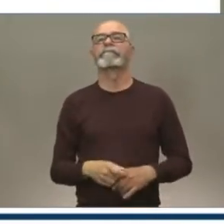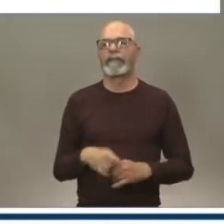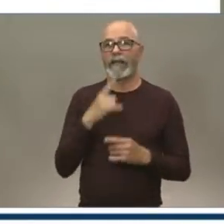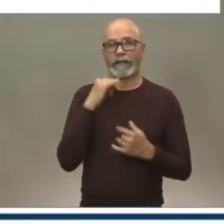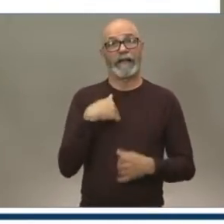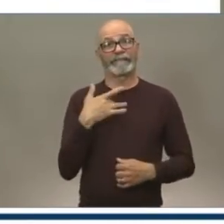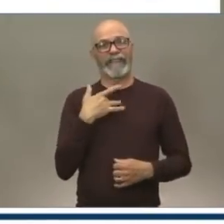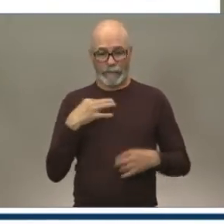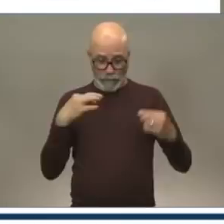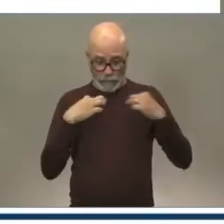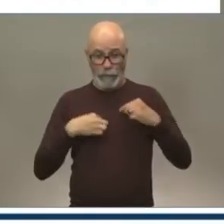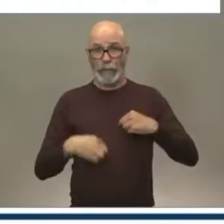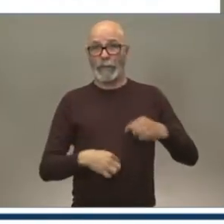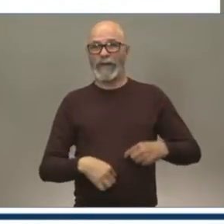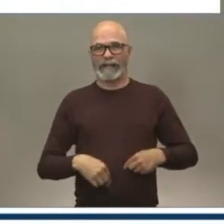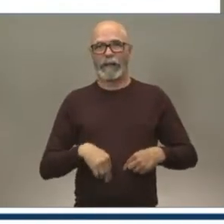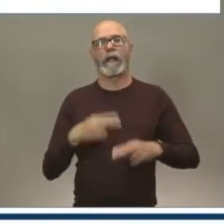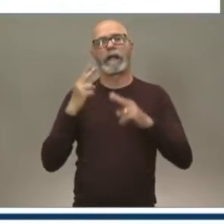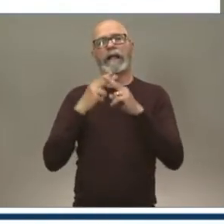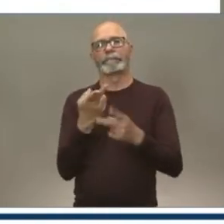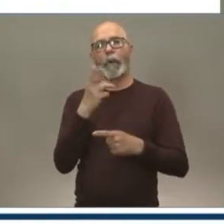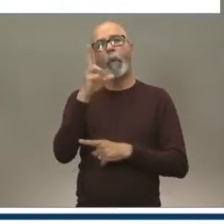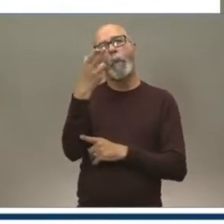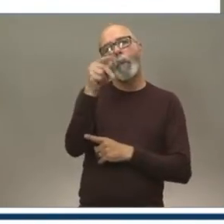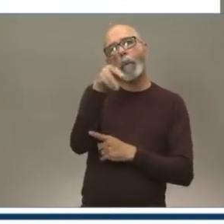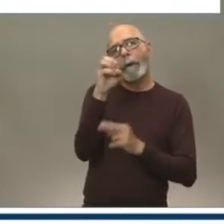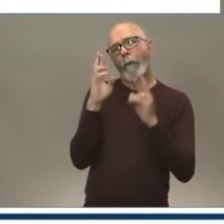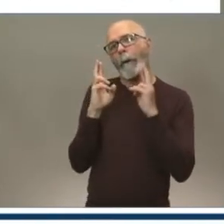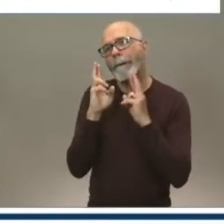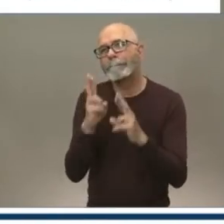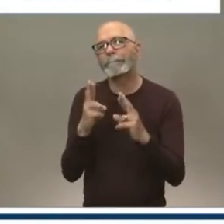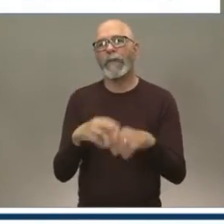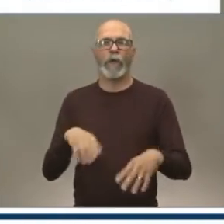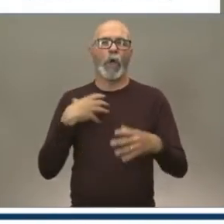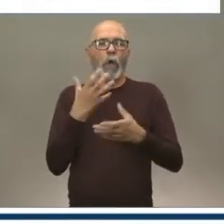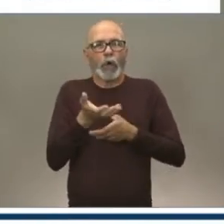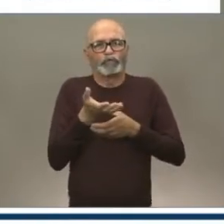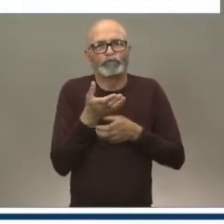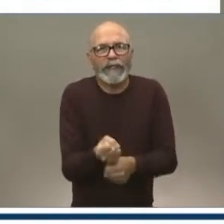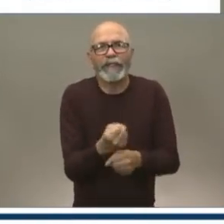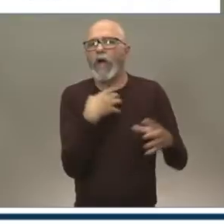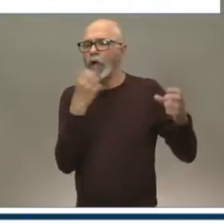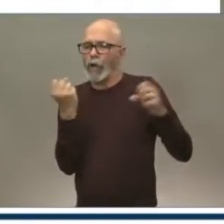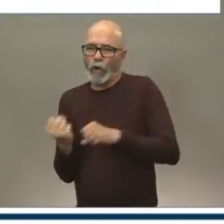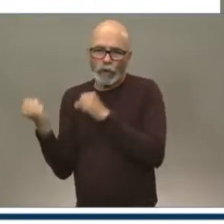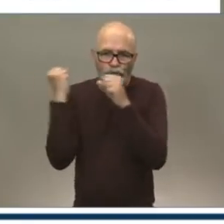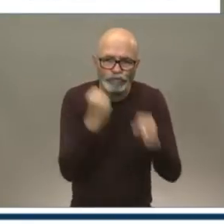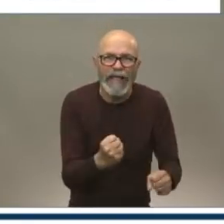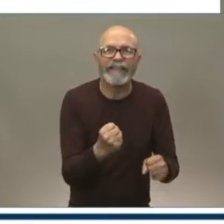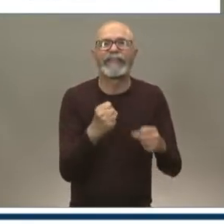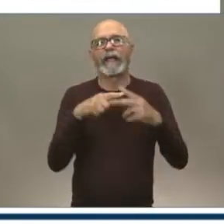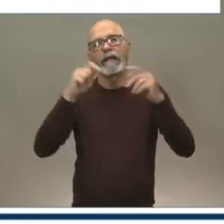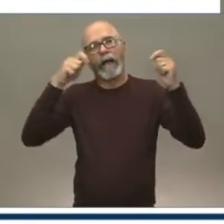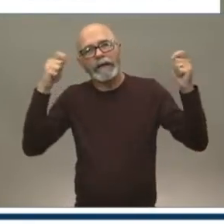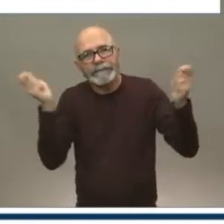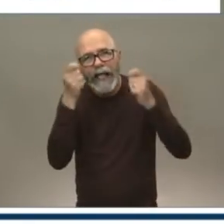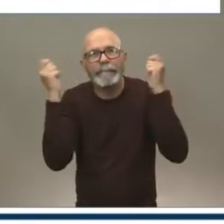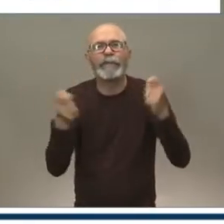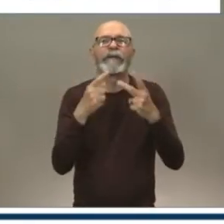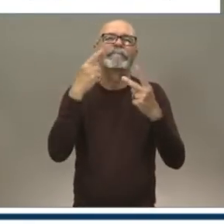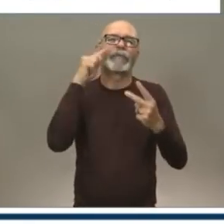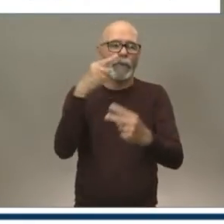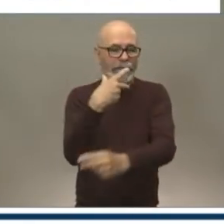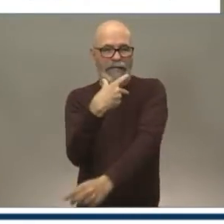strength on the pattern. And I thought that was very appropriate, both to celebrate this morning at the vaccine clinic, but also the